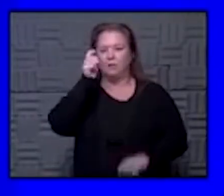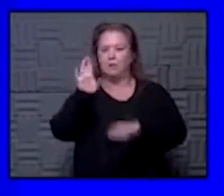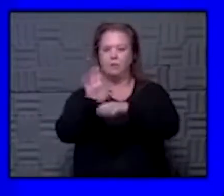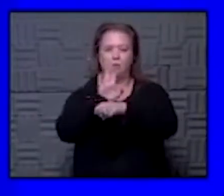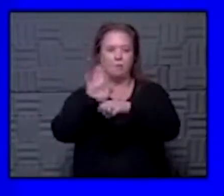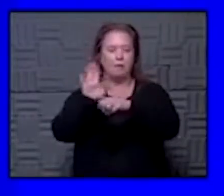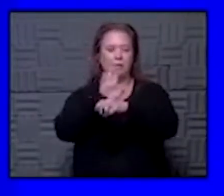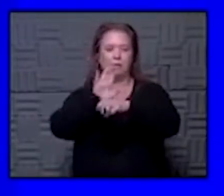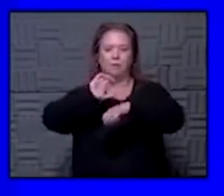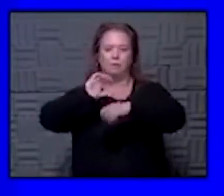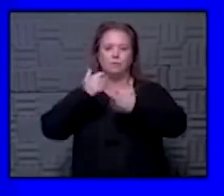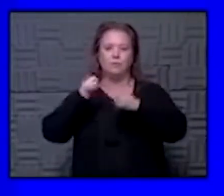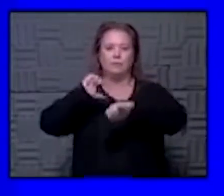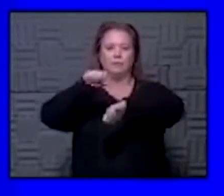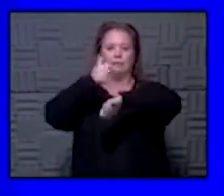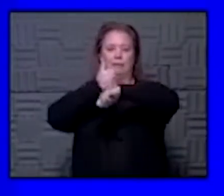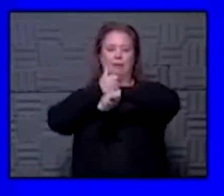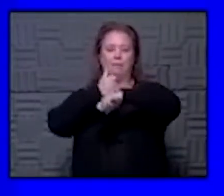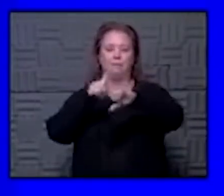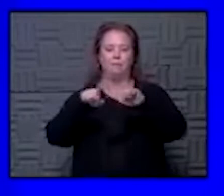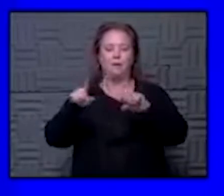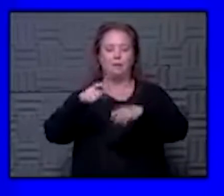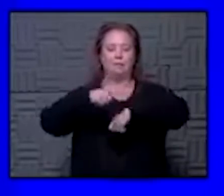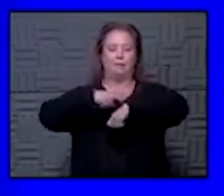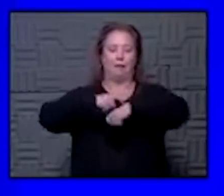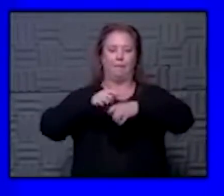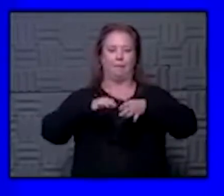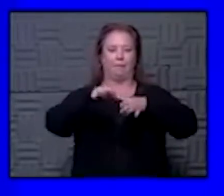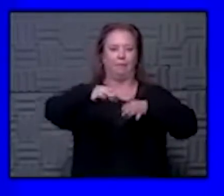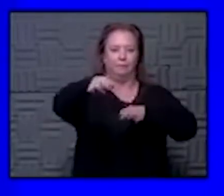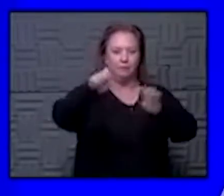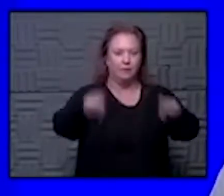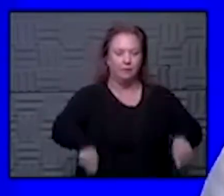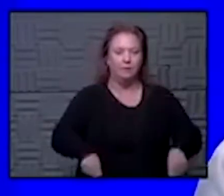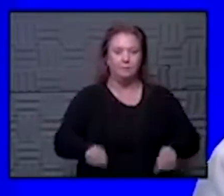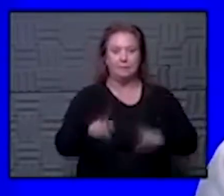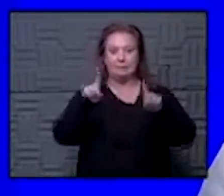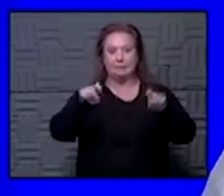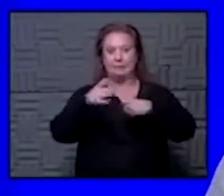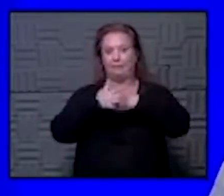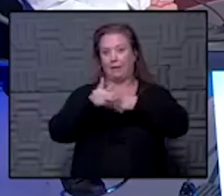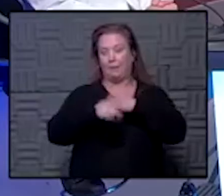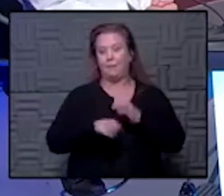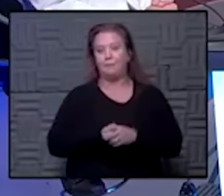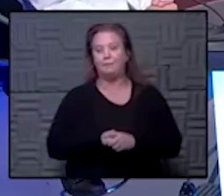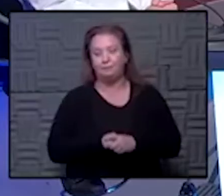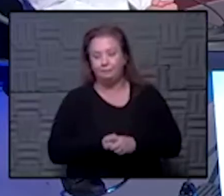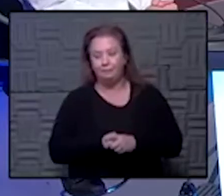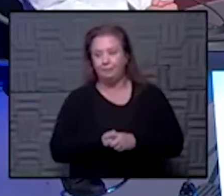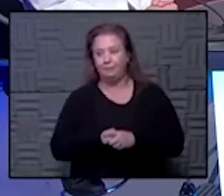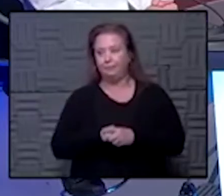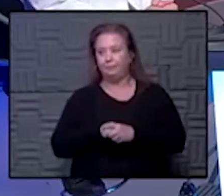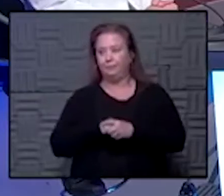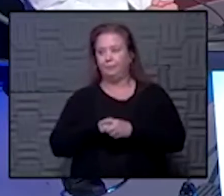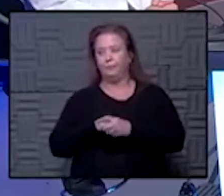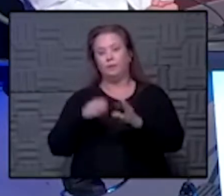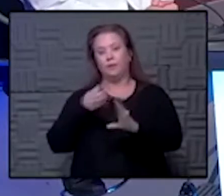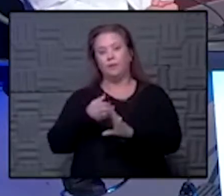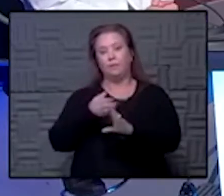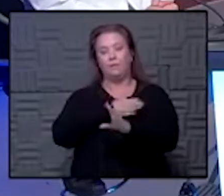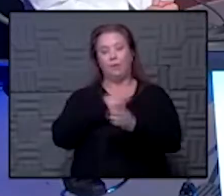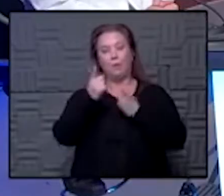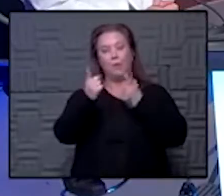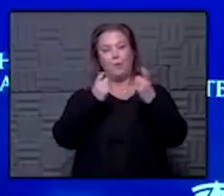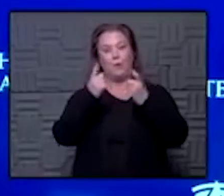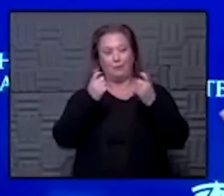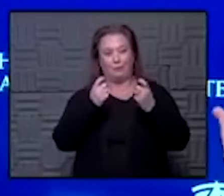and schedule people, but sometimes it takes a little bit longer. But yeah, we still have those testing. All right. So before we get to the